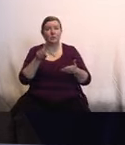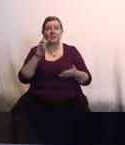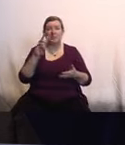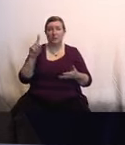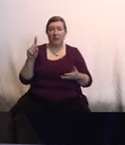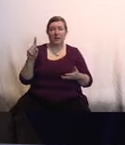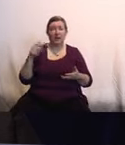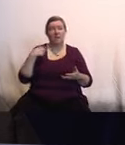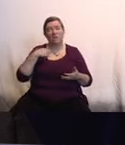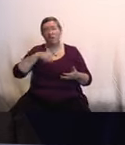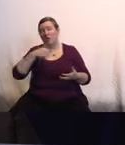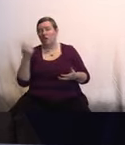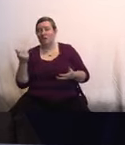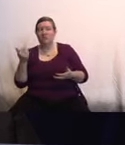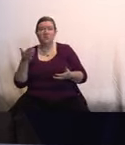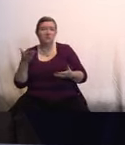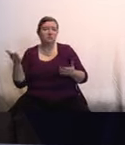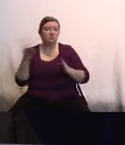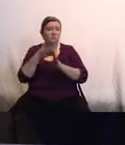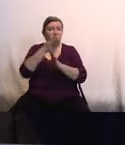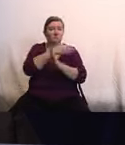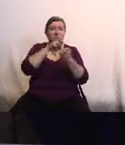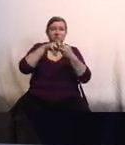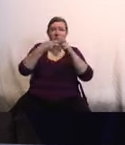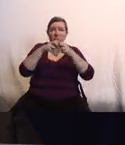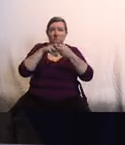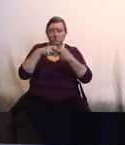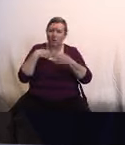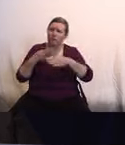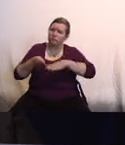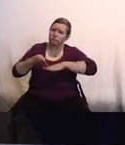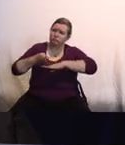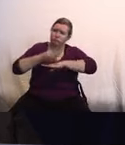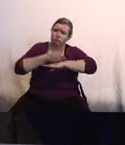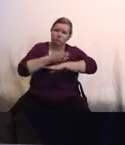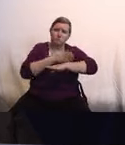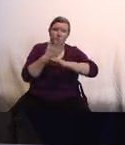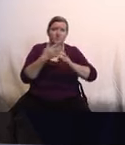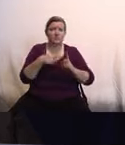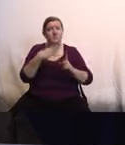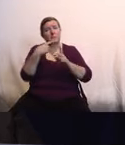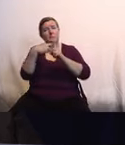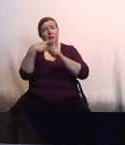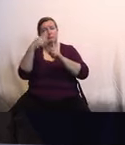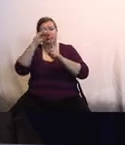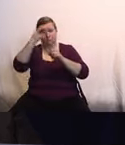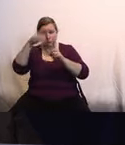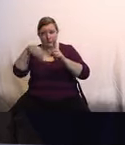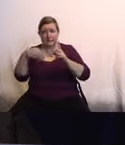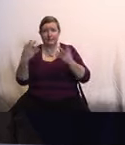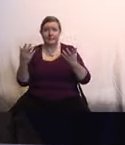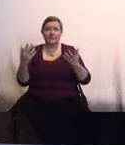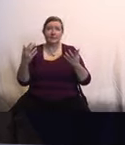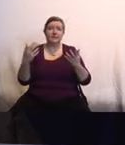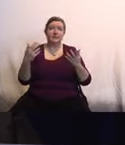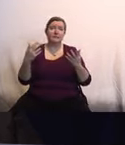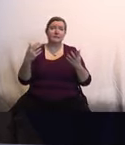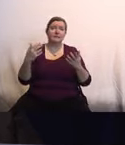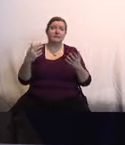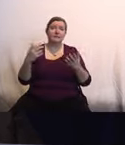believe that the trend is improving overall with our cases, but I would not consider COVID-19